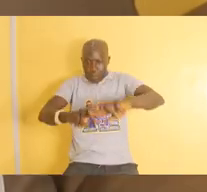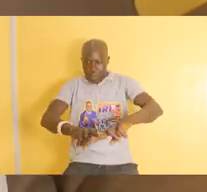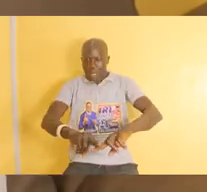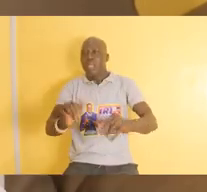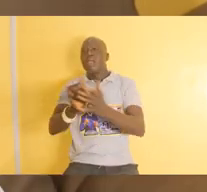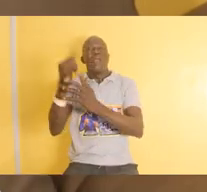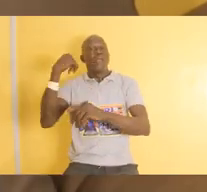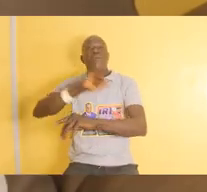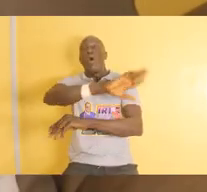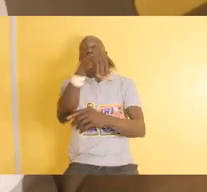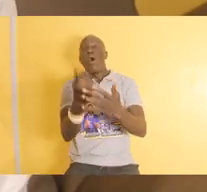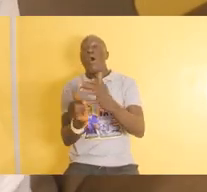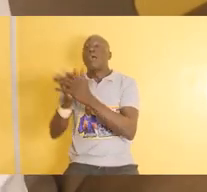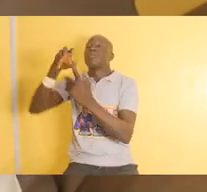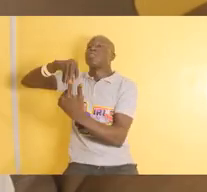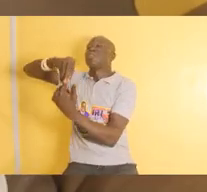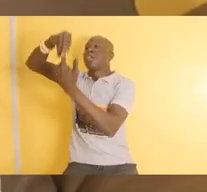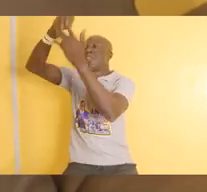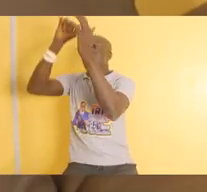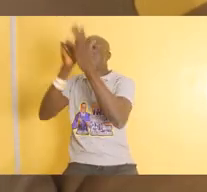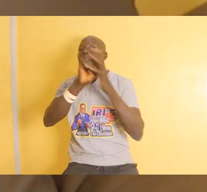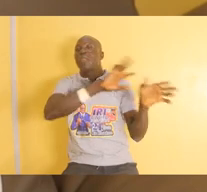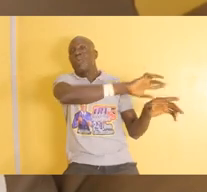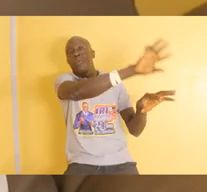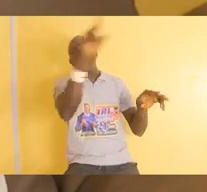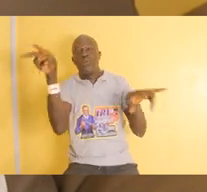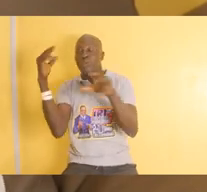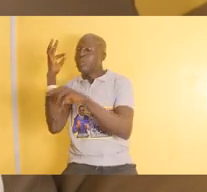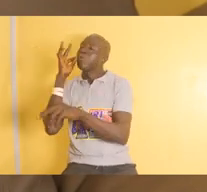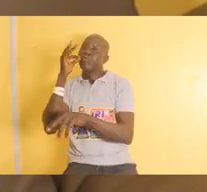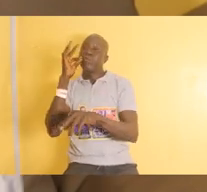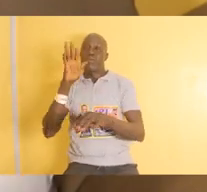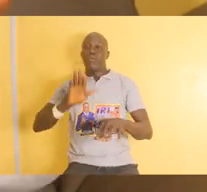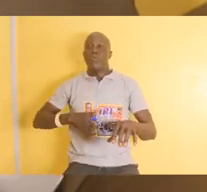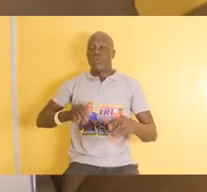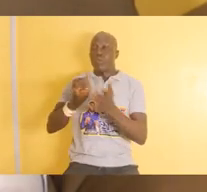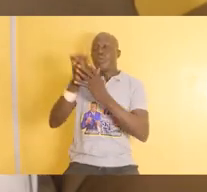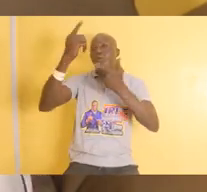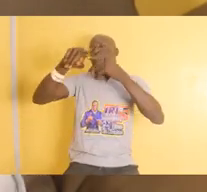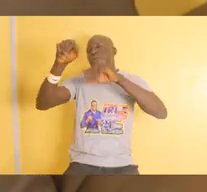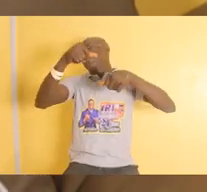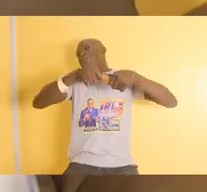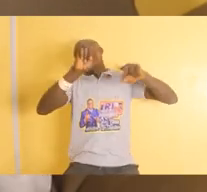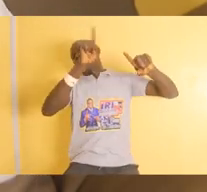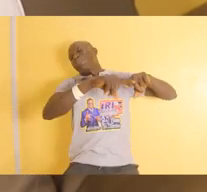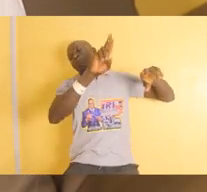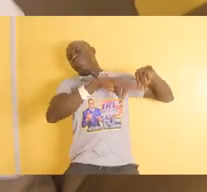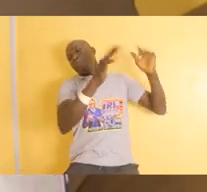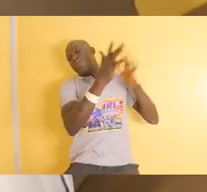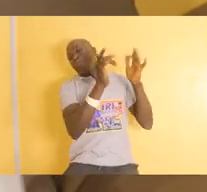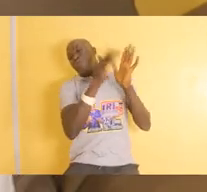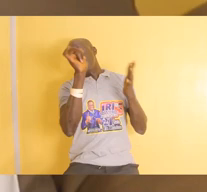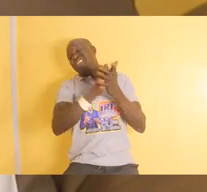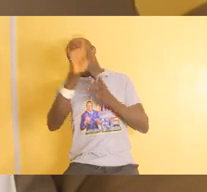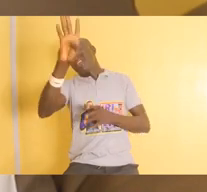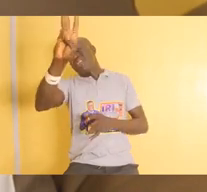here. Papa, you know. Actually. And you tell me, you're a former. Those are the people from the world. What takusibe. Come and stay with Jesus for that